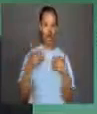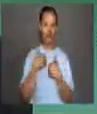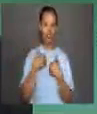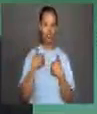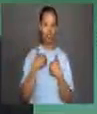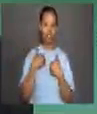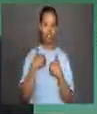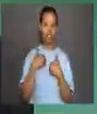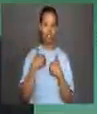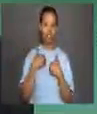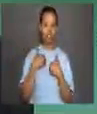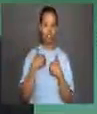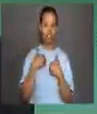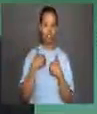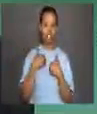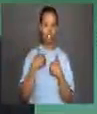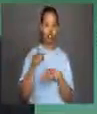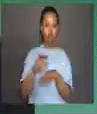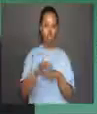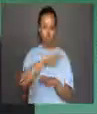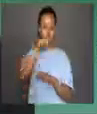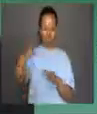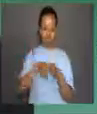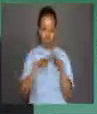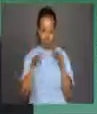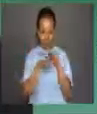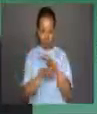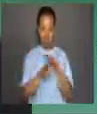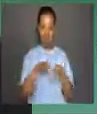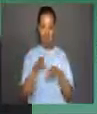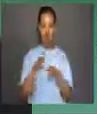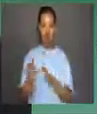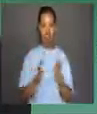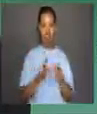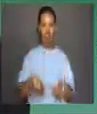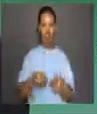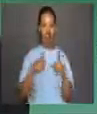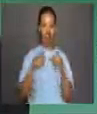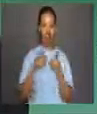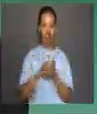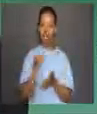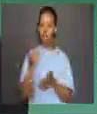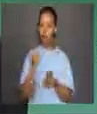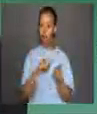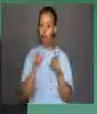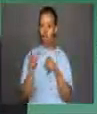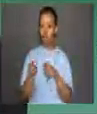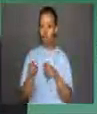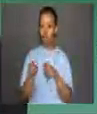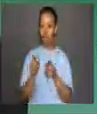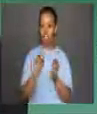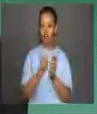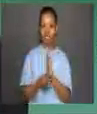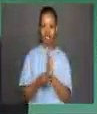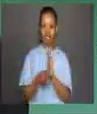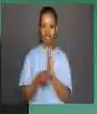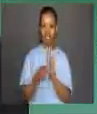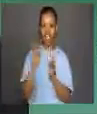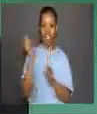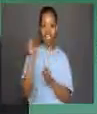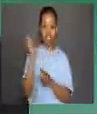burrow underground for shelter and warmth. Other animals, like the grizzly